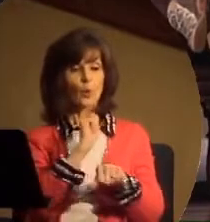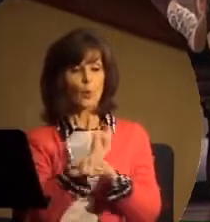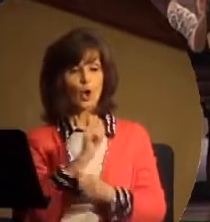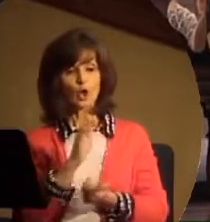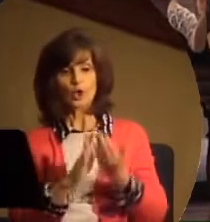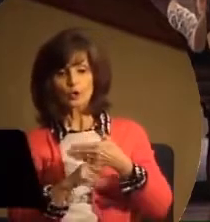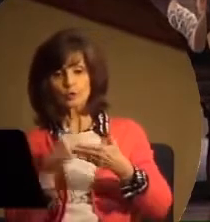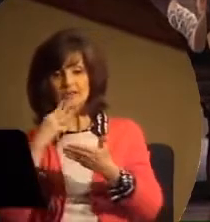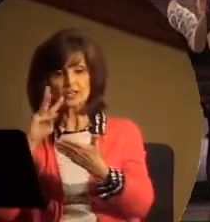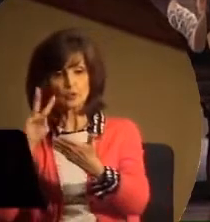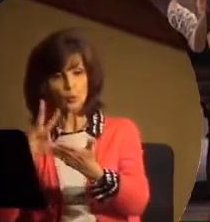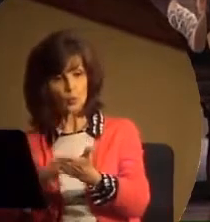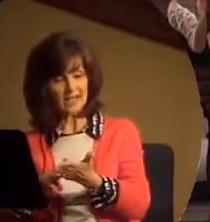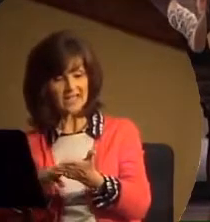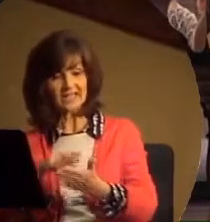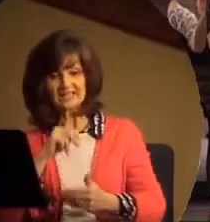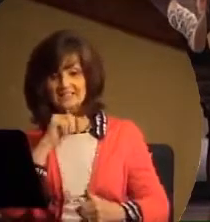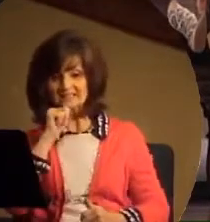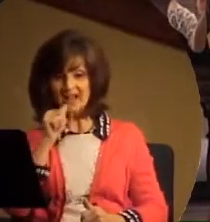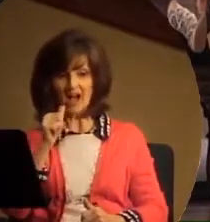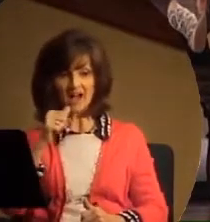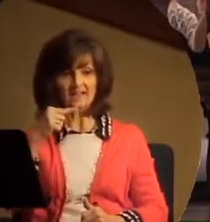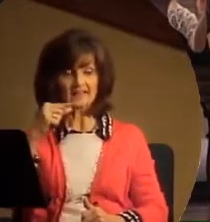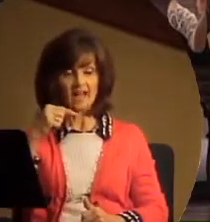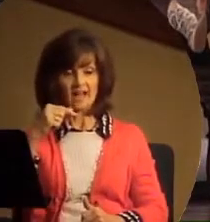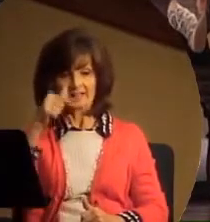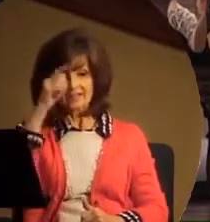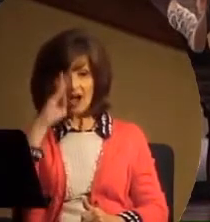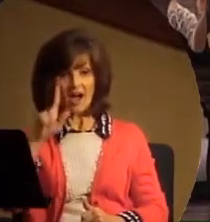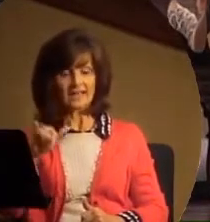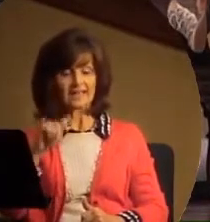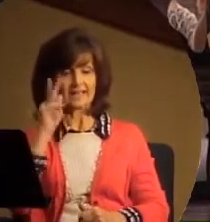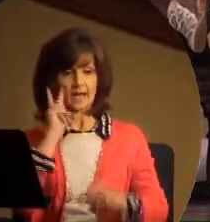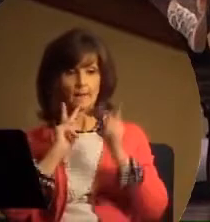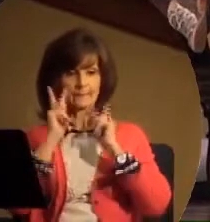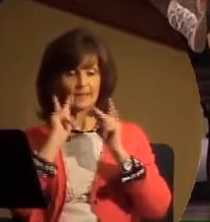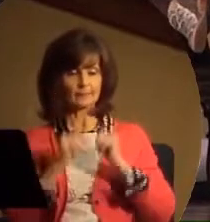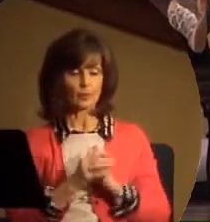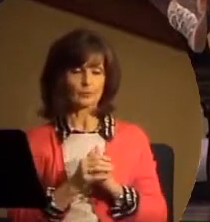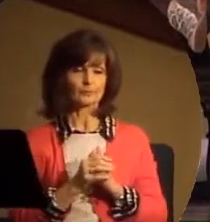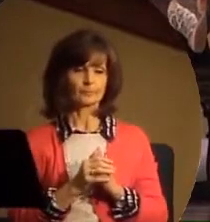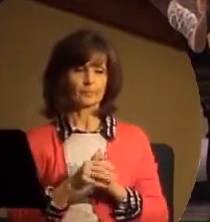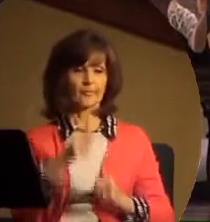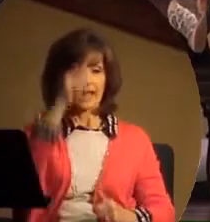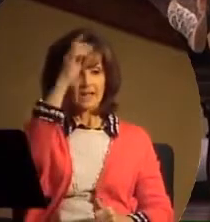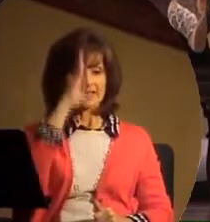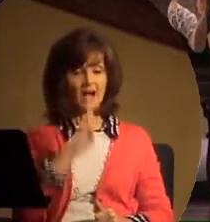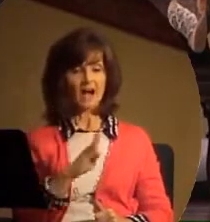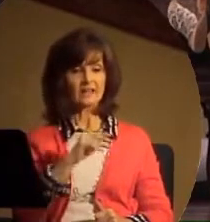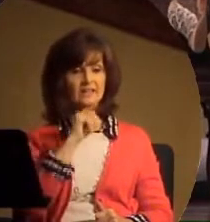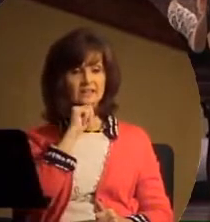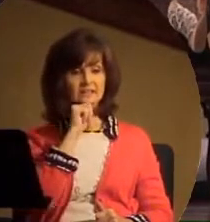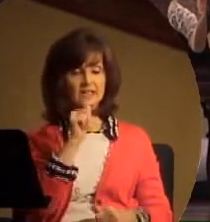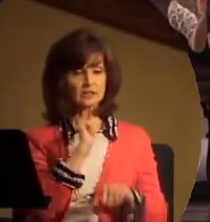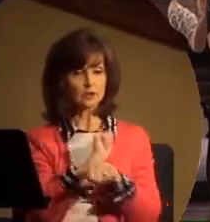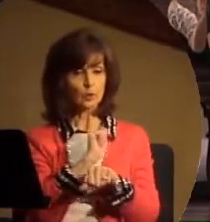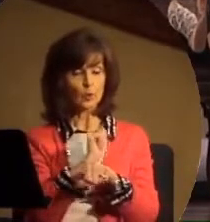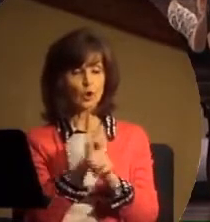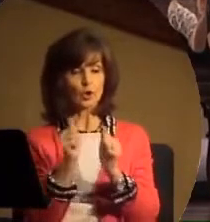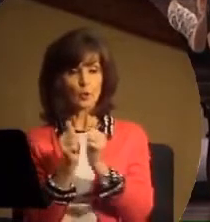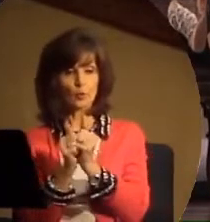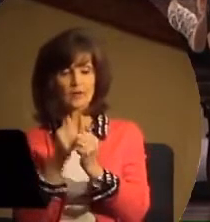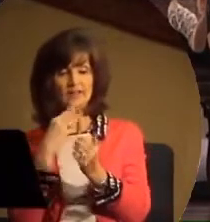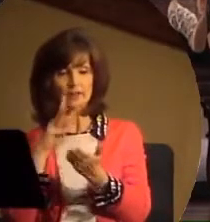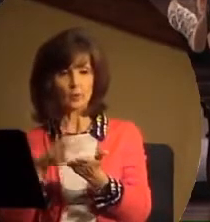very wicked, ungodly people? Well, let me remind you something about God. God doesn't work with